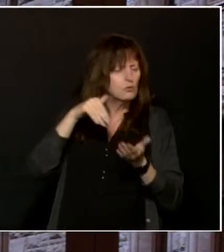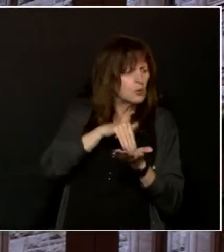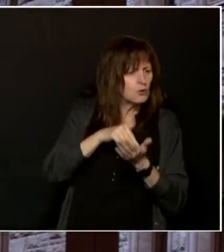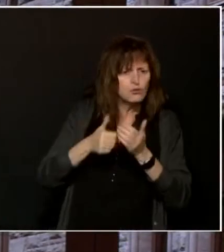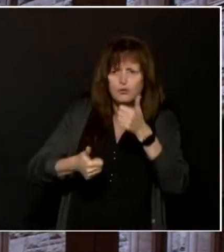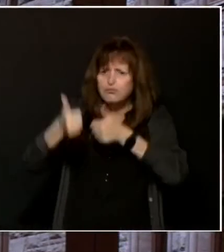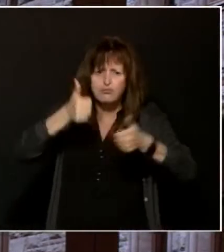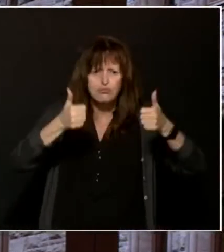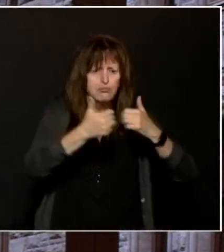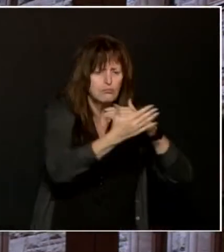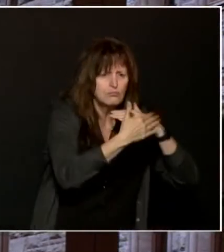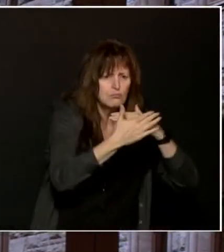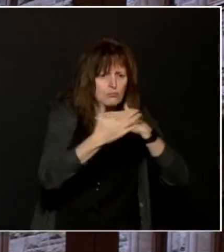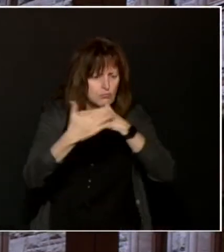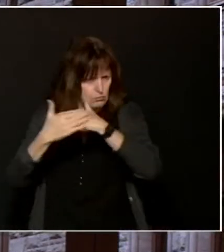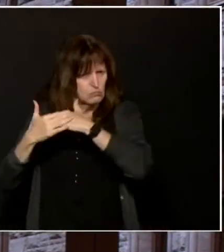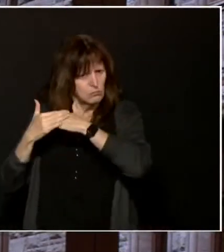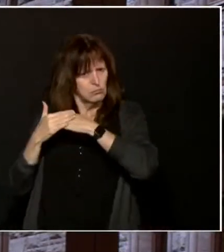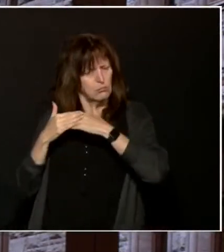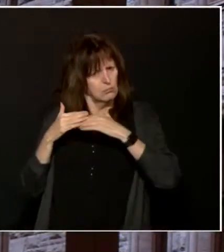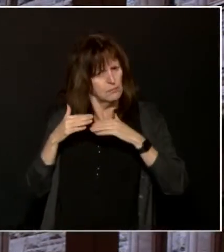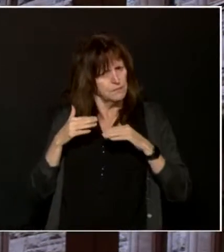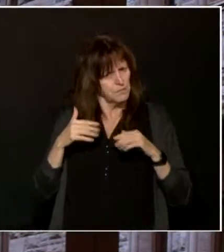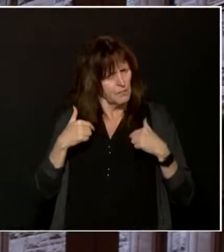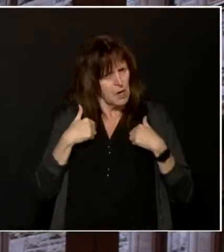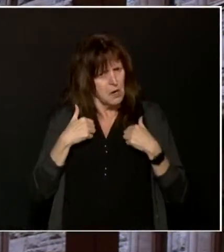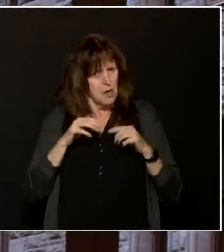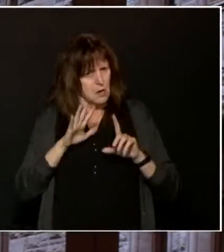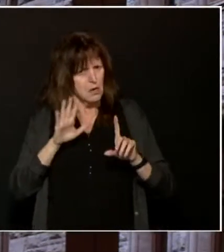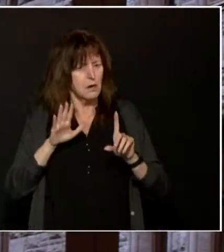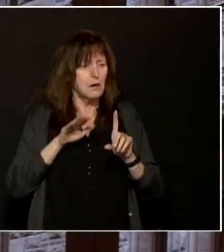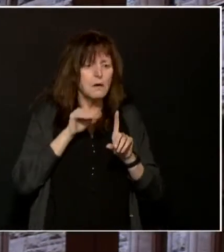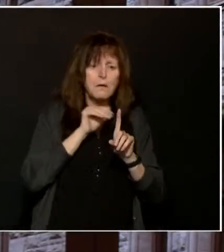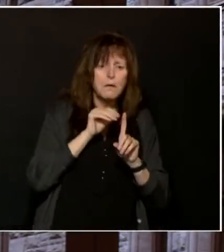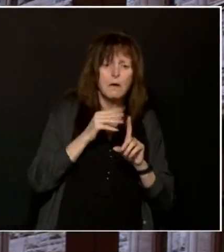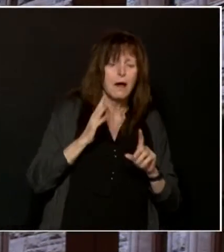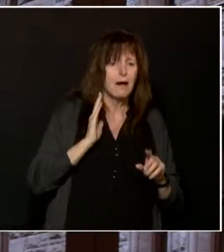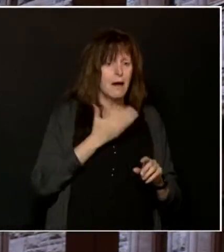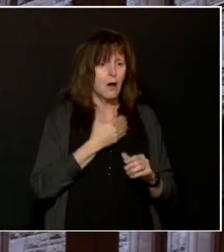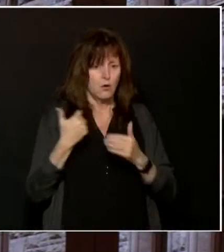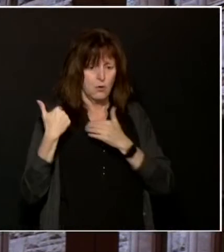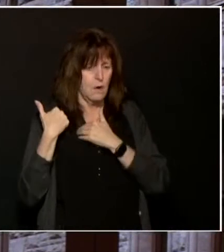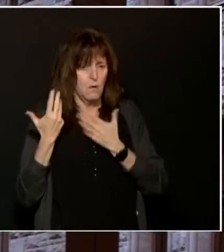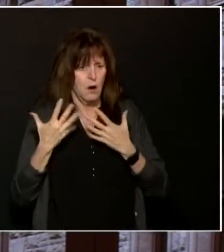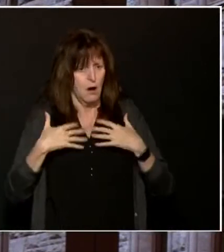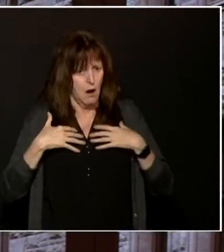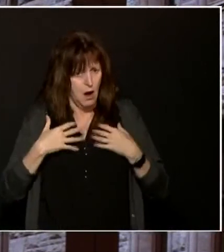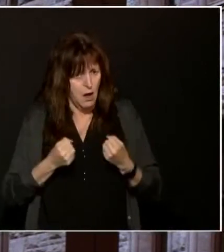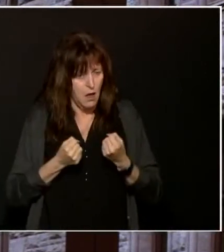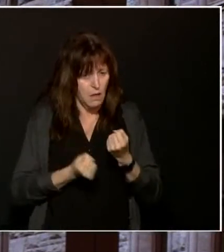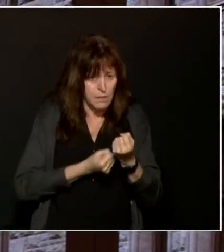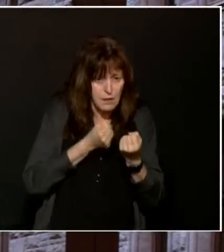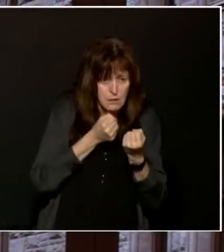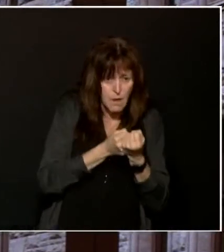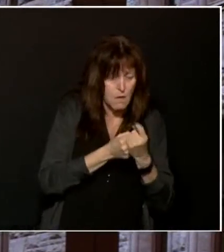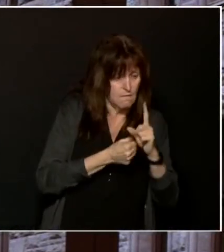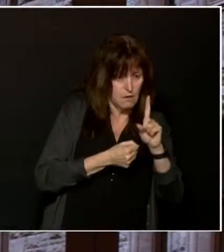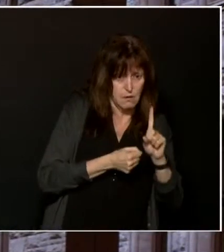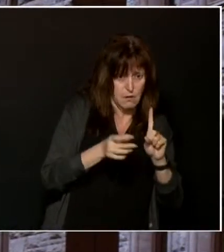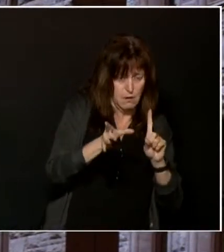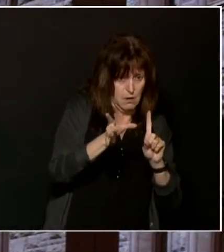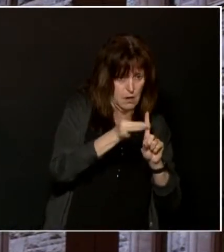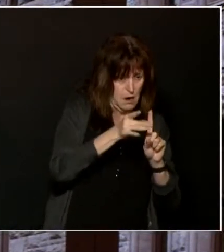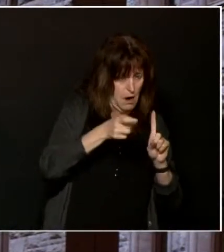time, besides our part in public health, being supportive and doing the case contact management, it involves a number of sectors